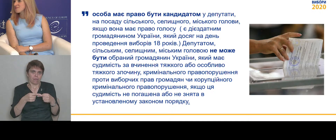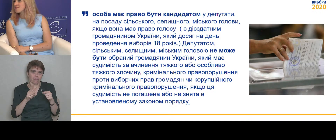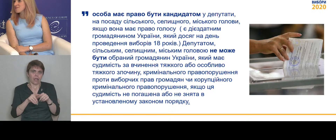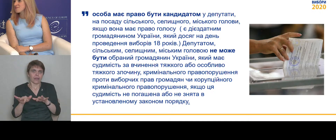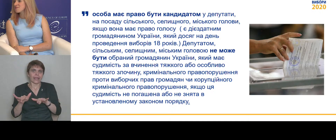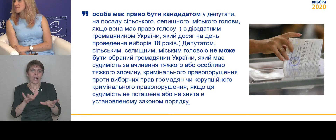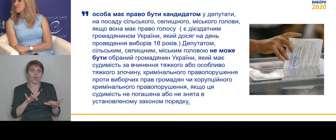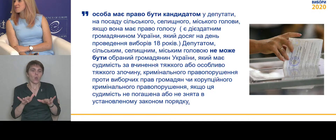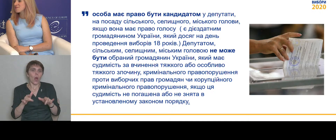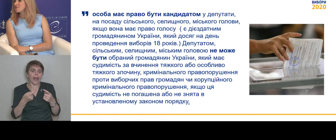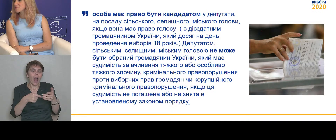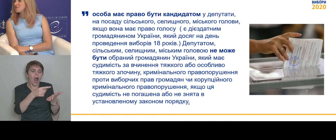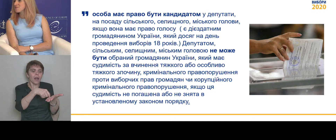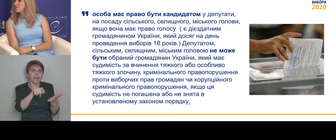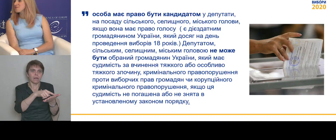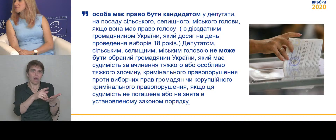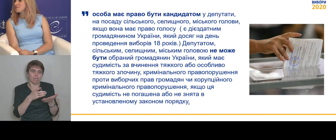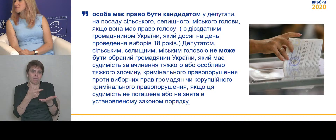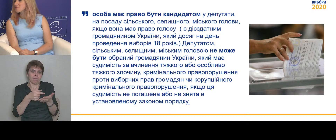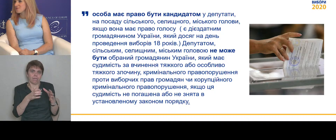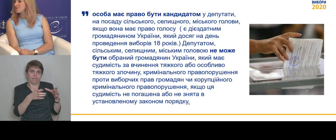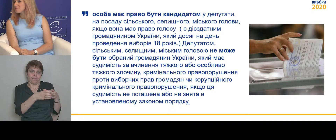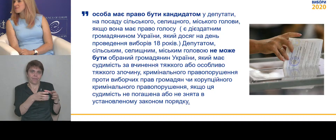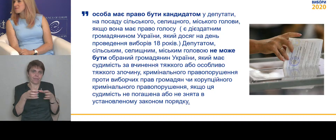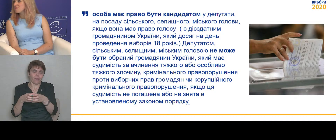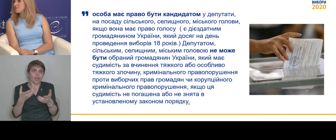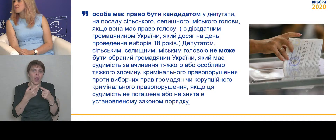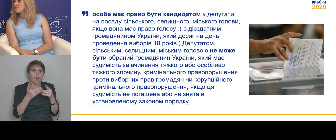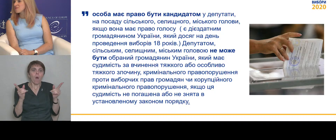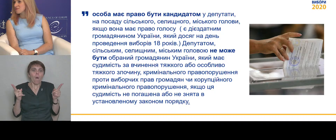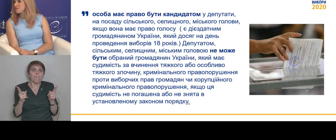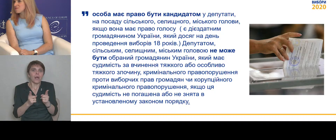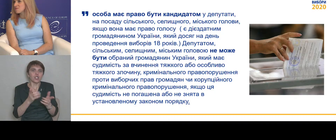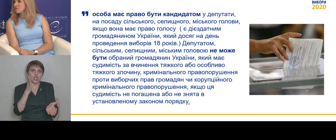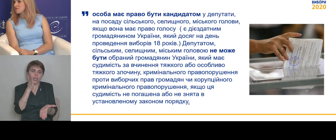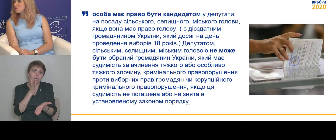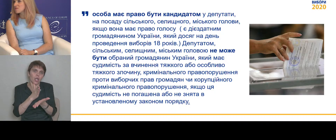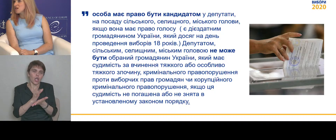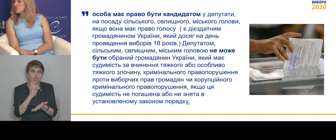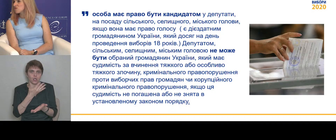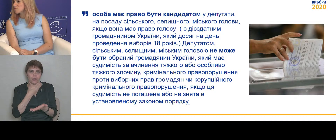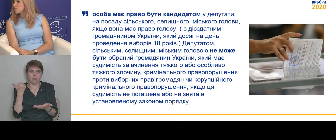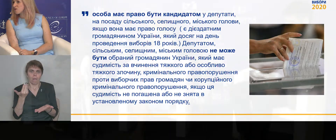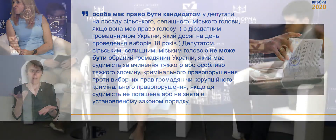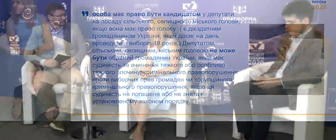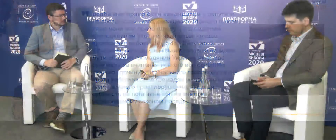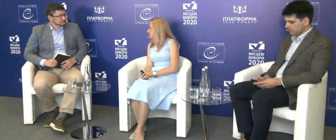to it is absolutely limited. How the Territorial Commission can check whether the person is incapacitated or not?